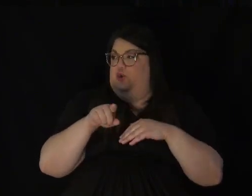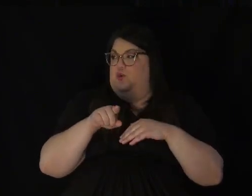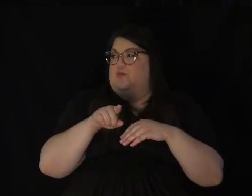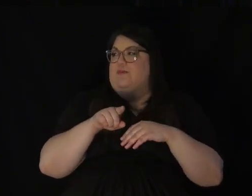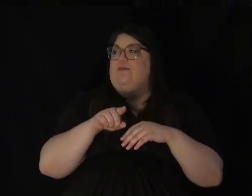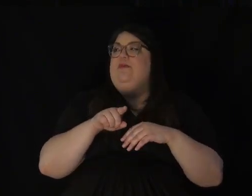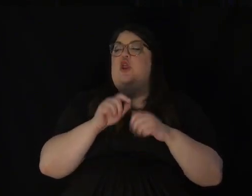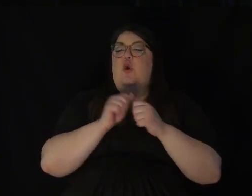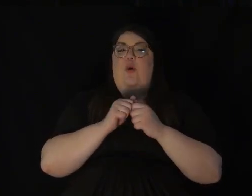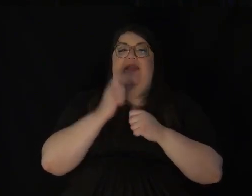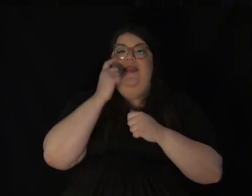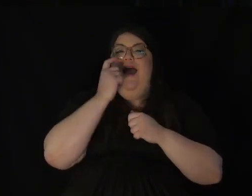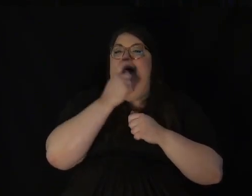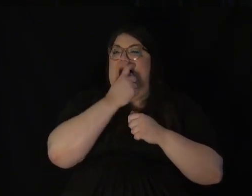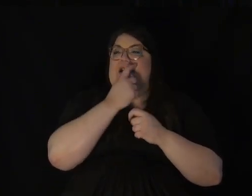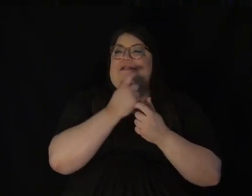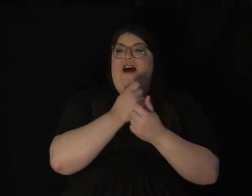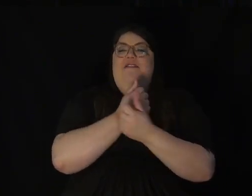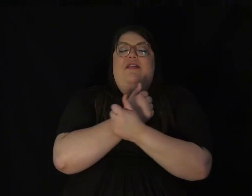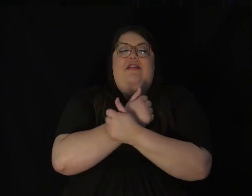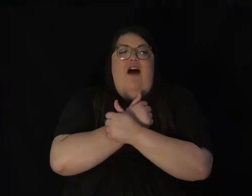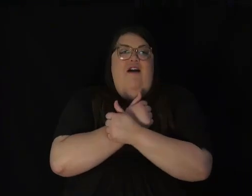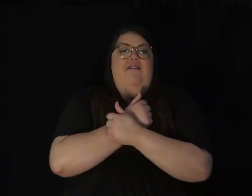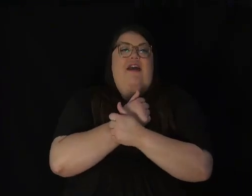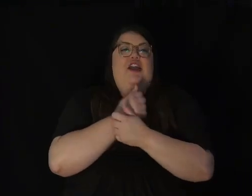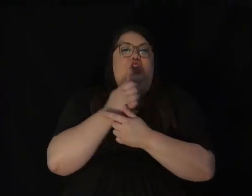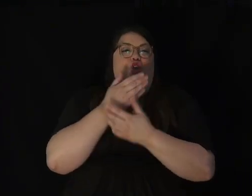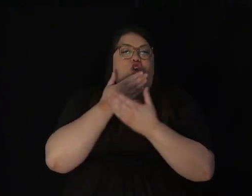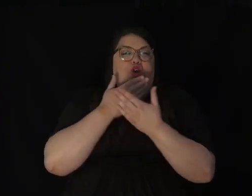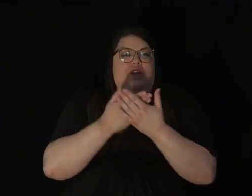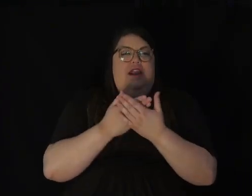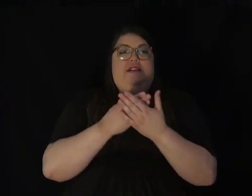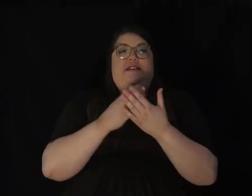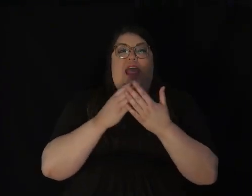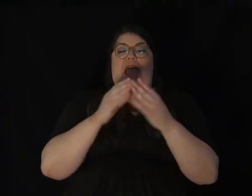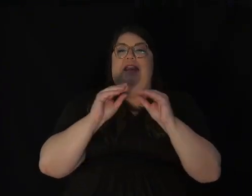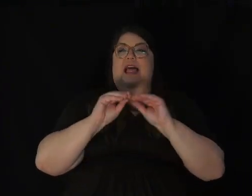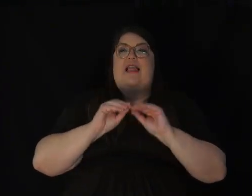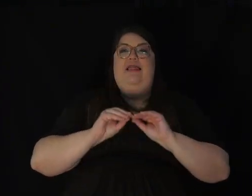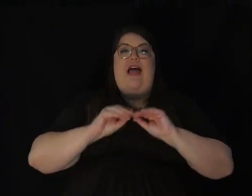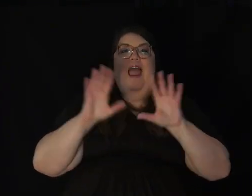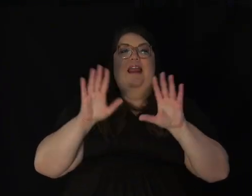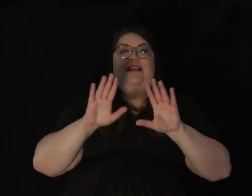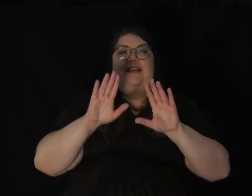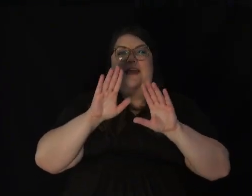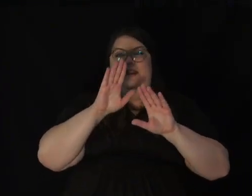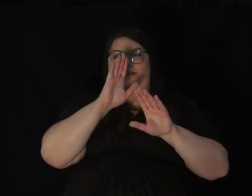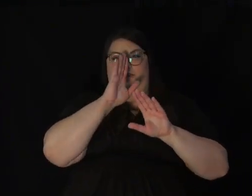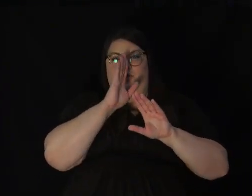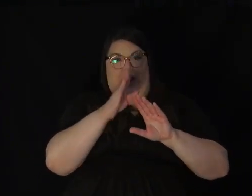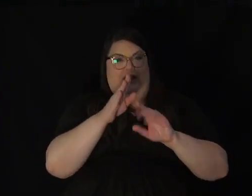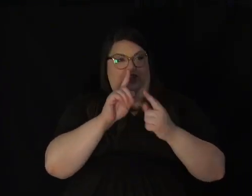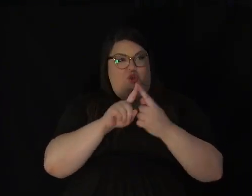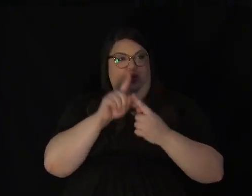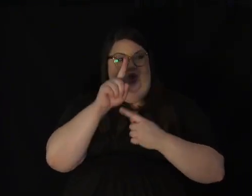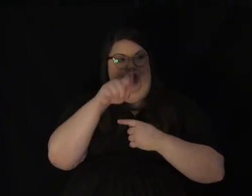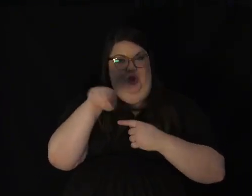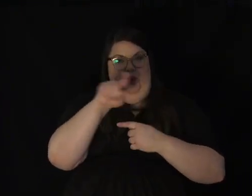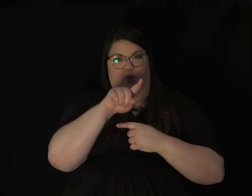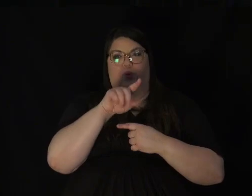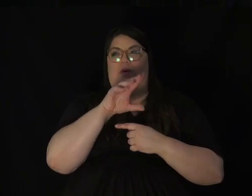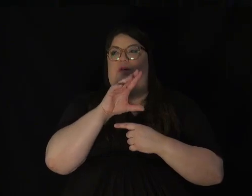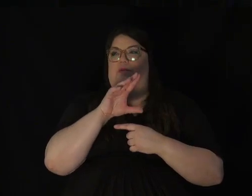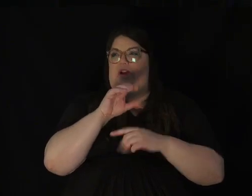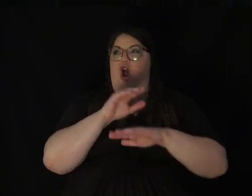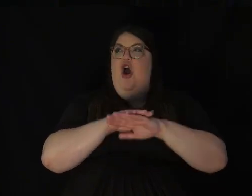eyes of love and goodness and light that is actually directed right at you and on you. All